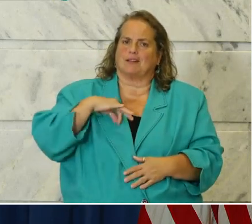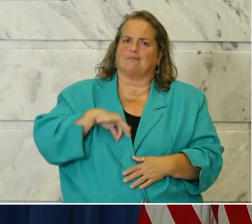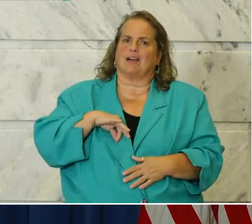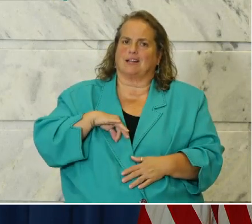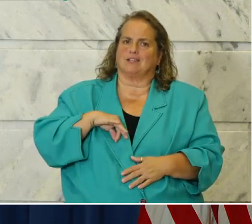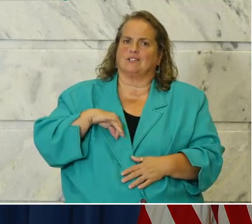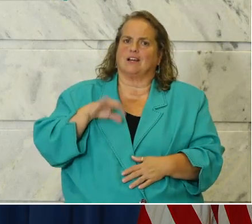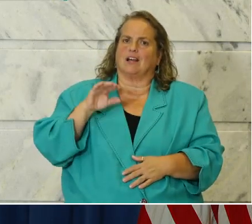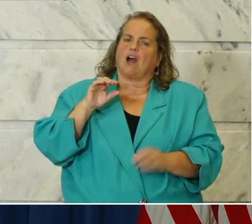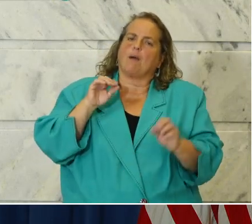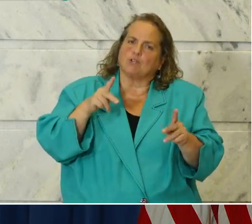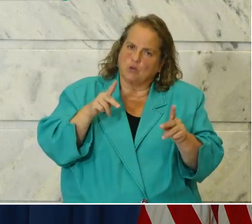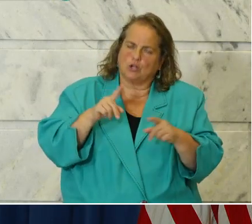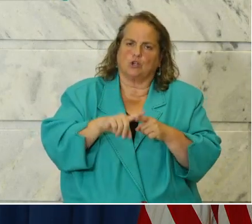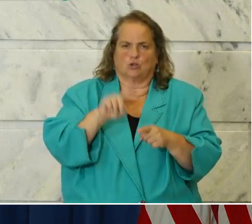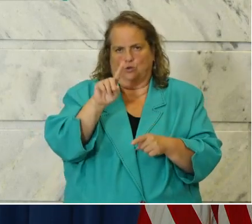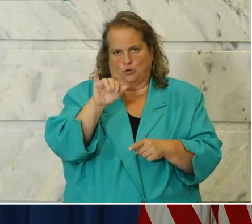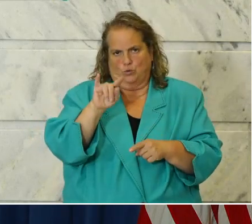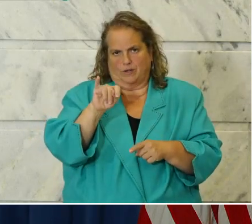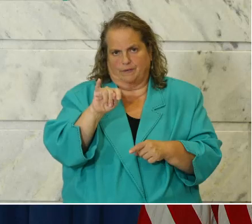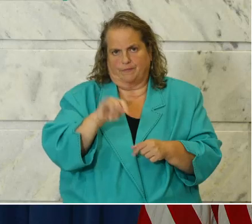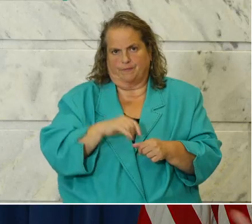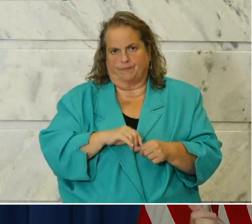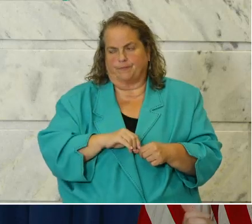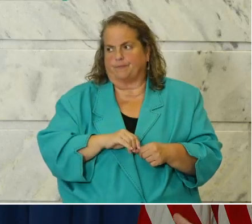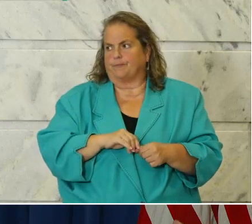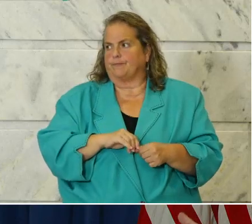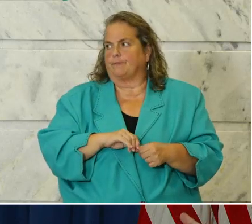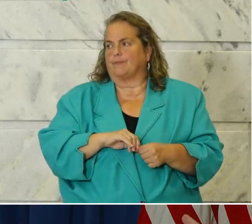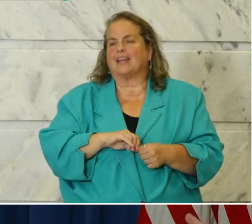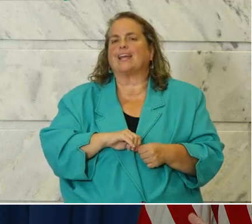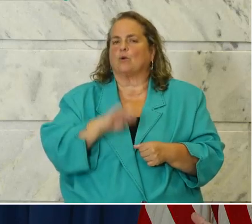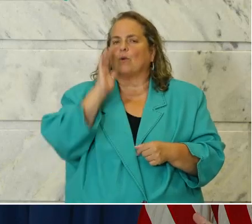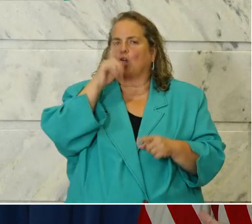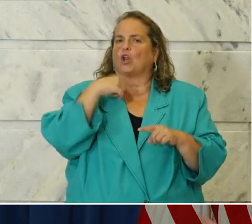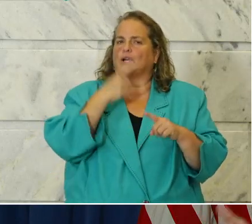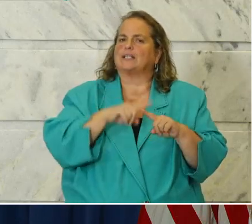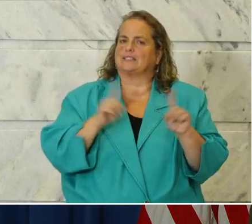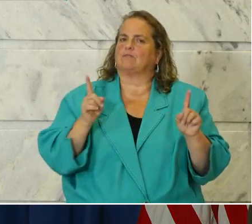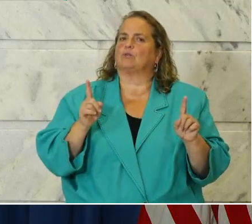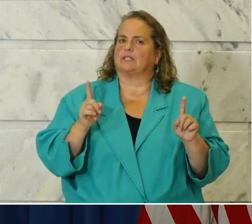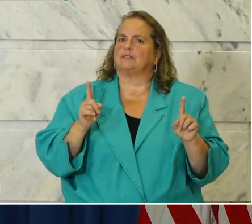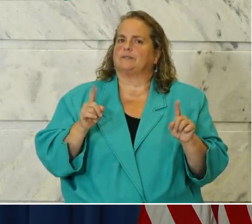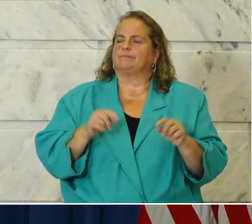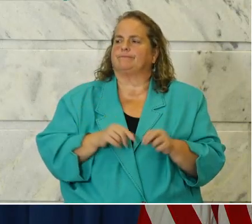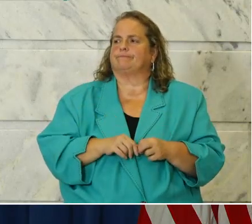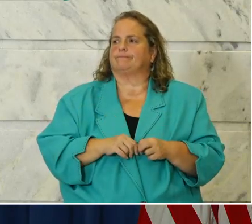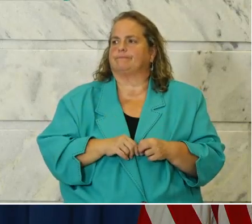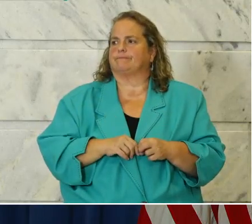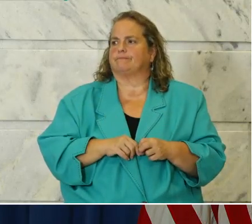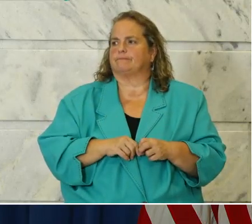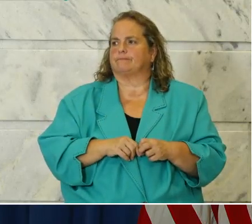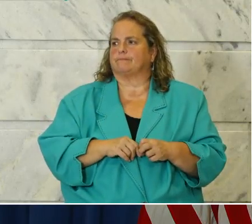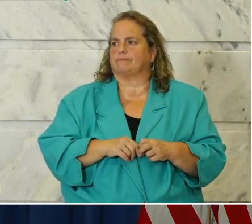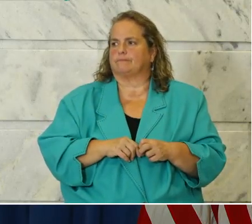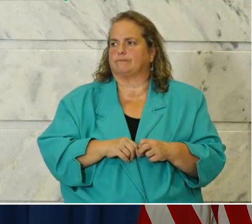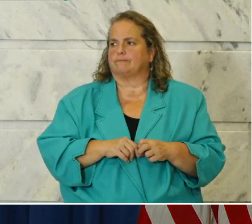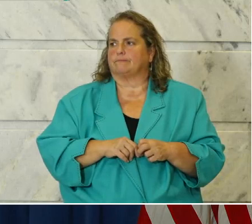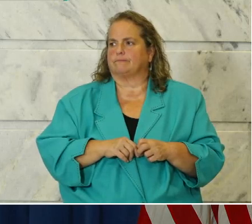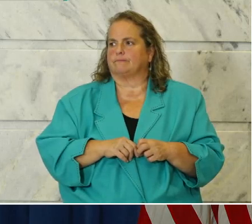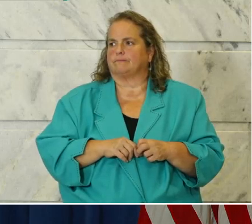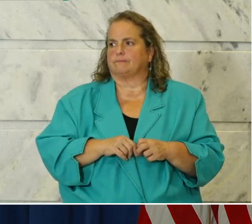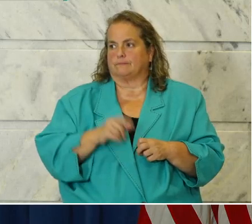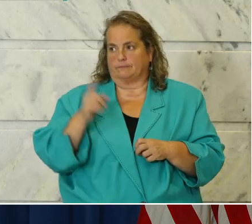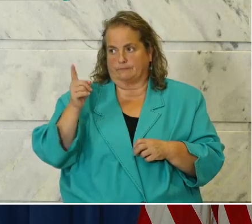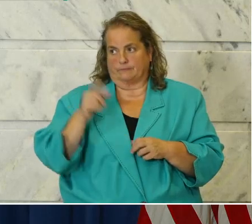that opportunity of operating responsibly. It's going to look very different. It's going to look very, very different. Joe? As far as